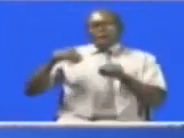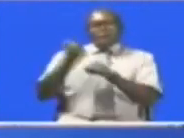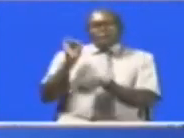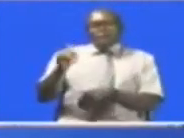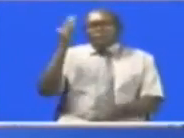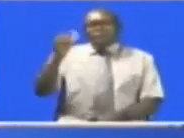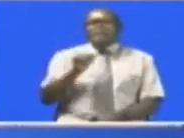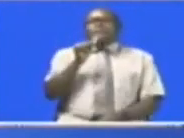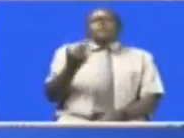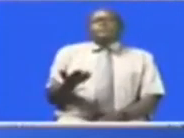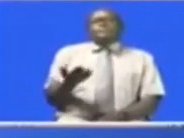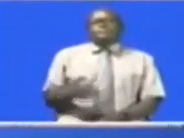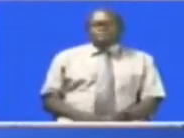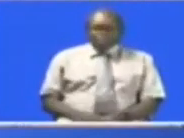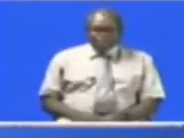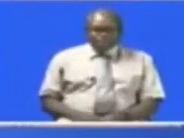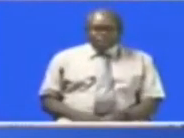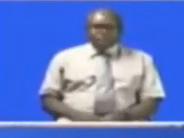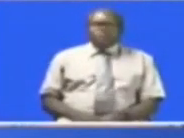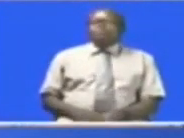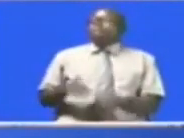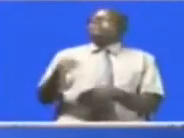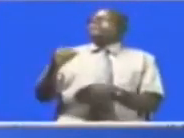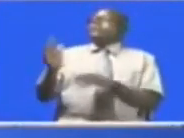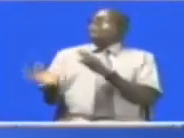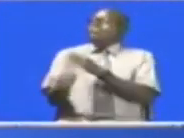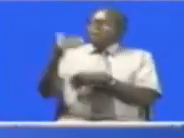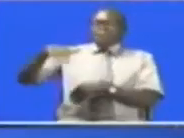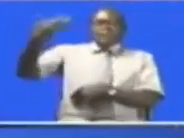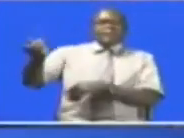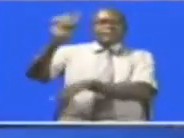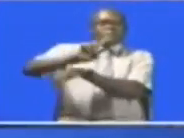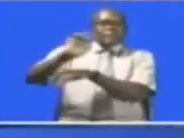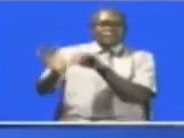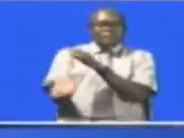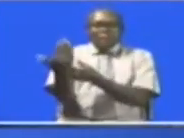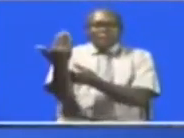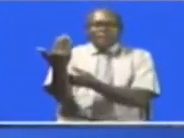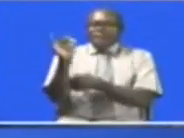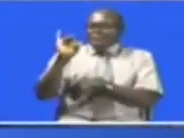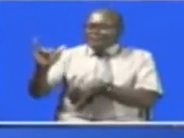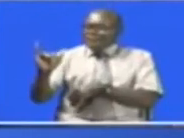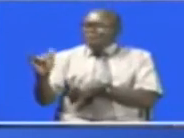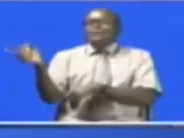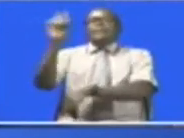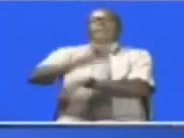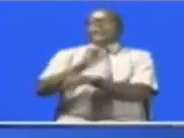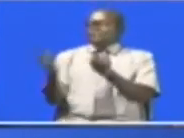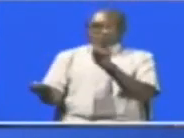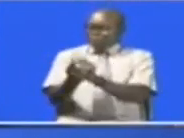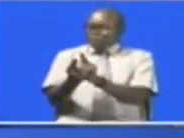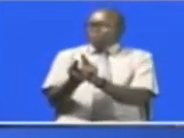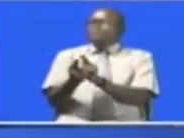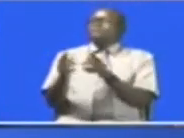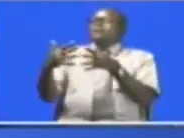we can do that. Why not? Yeah. And then the following morning, now... That was the day. And that